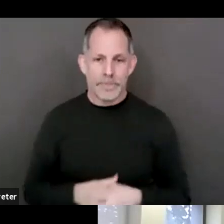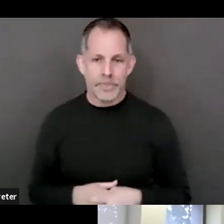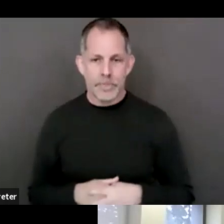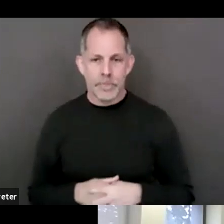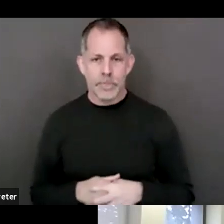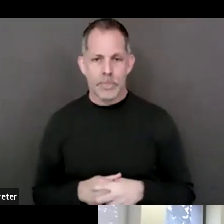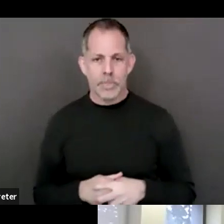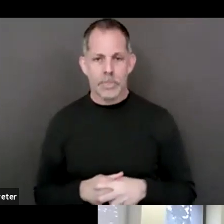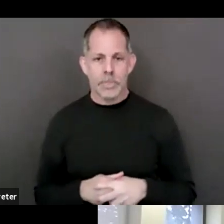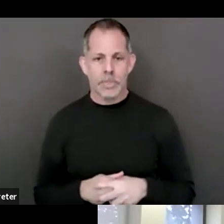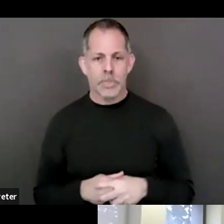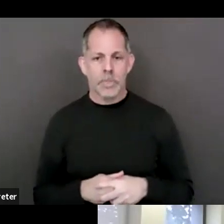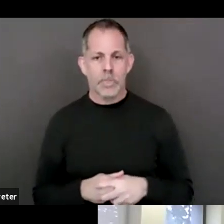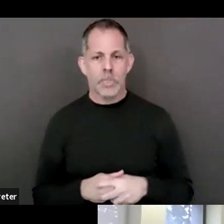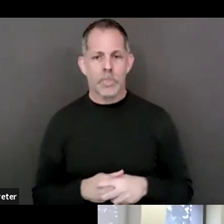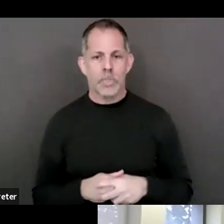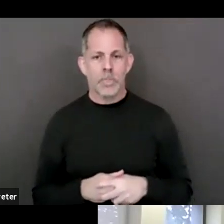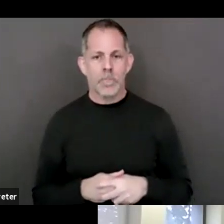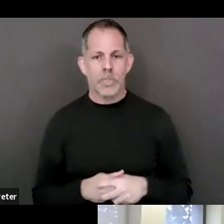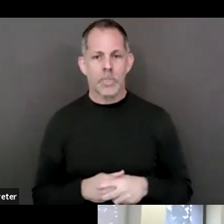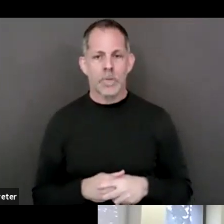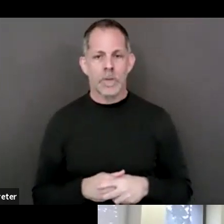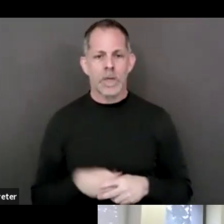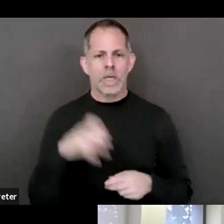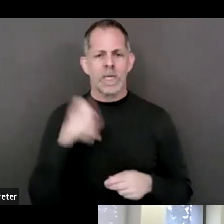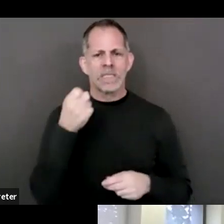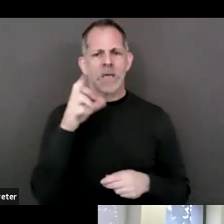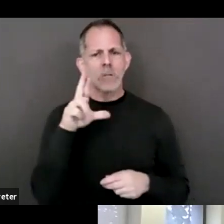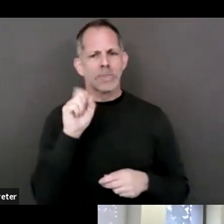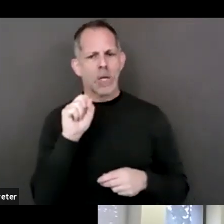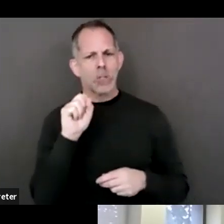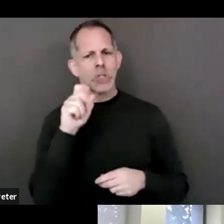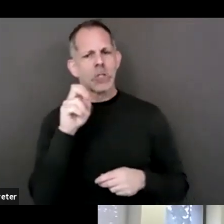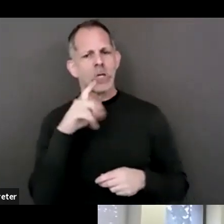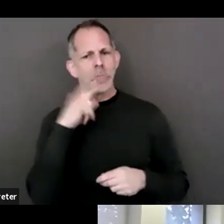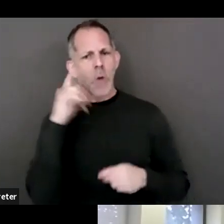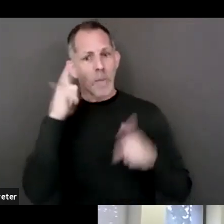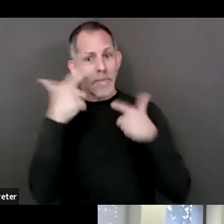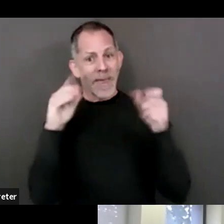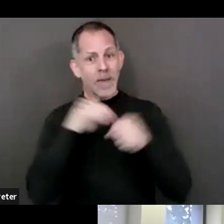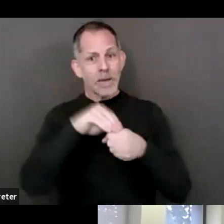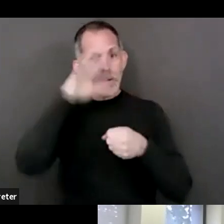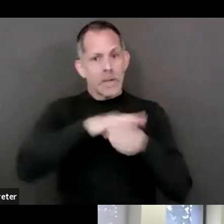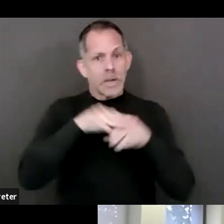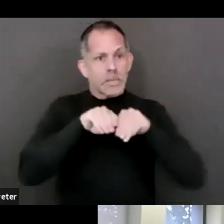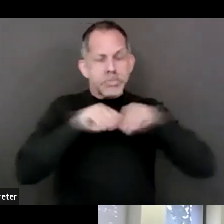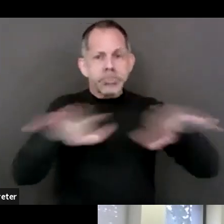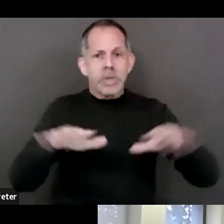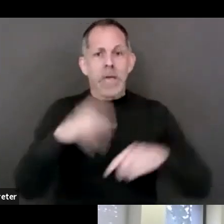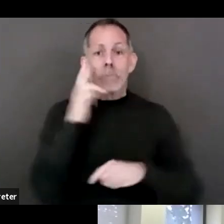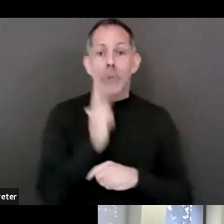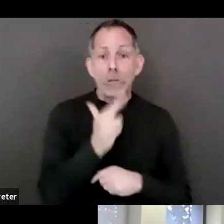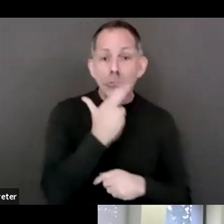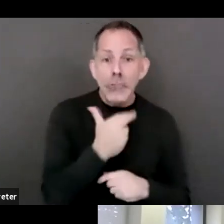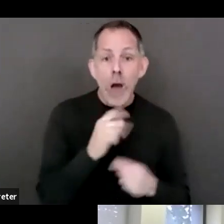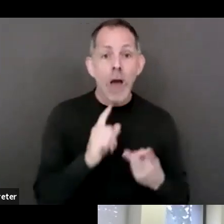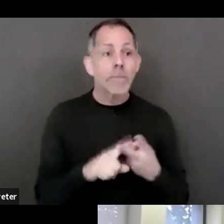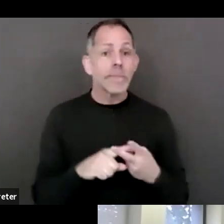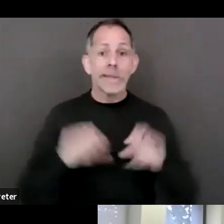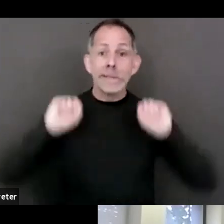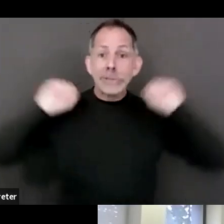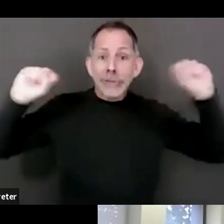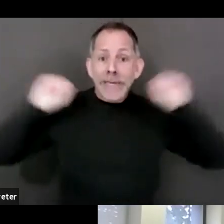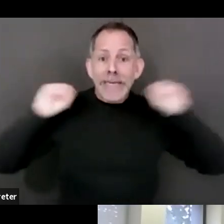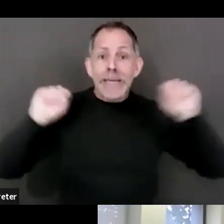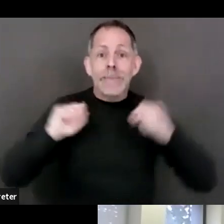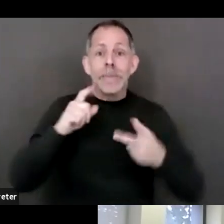at restaurants, retail, sales, gyms, bowling alleys, etc.? And if not, is it fair to restrict them